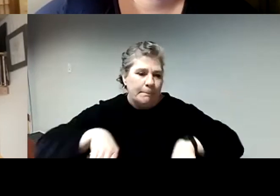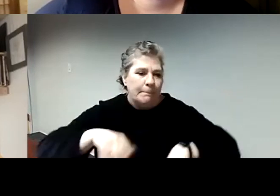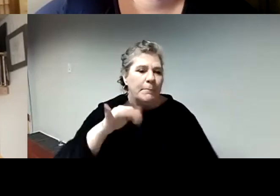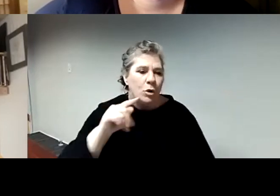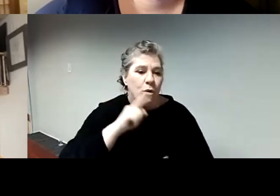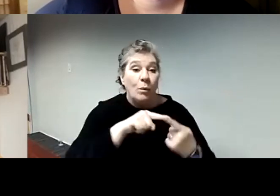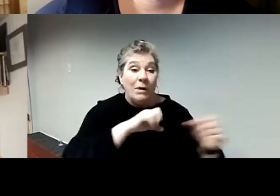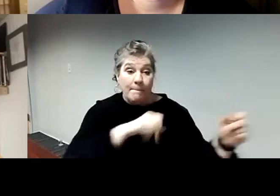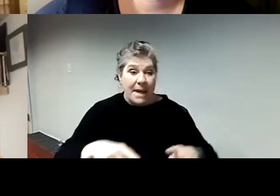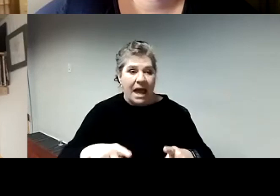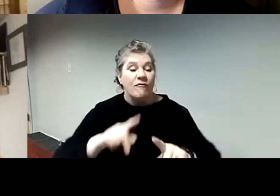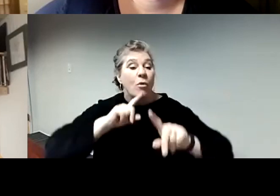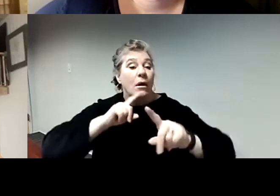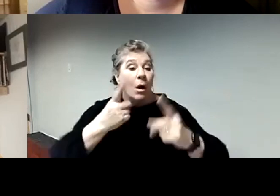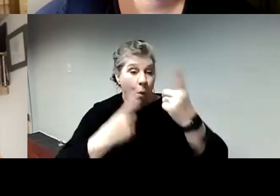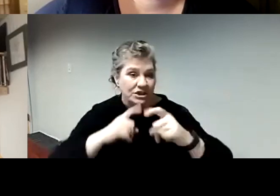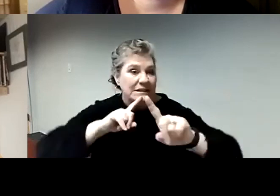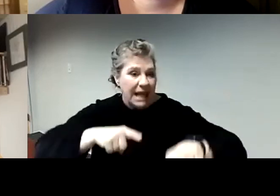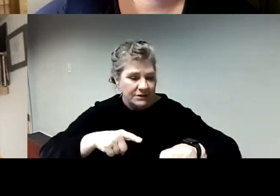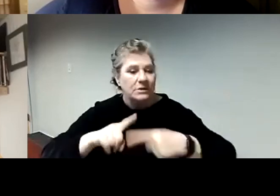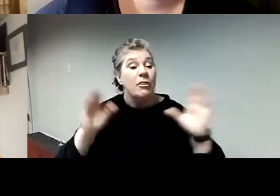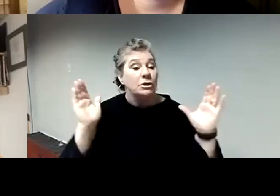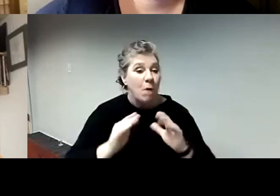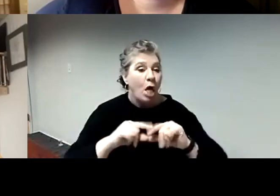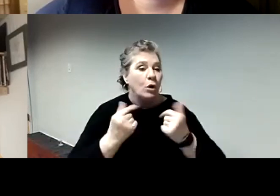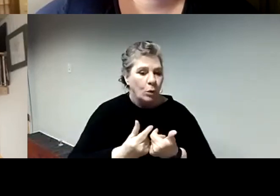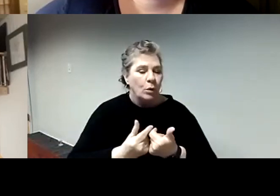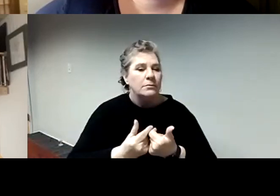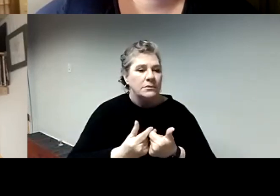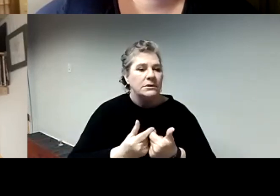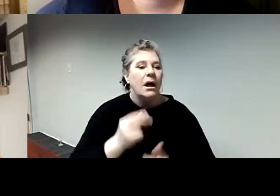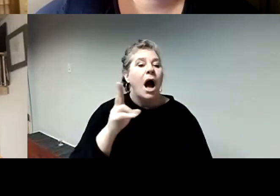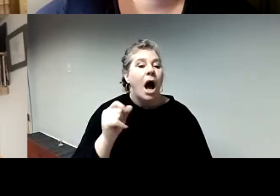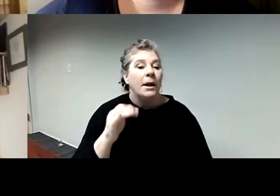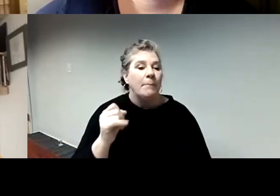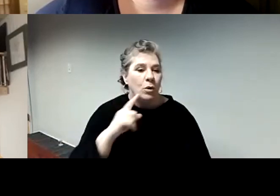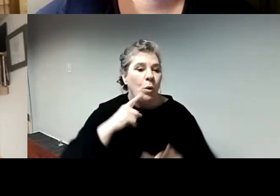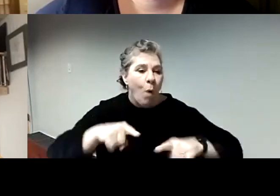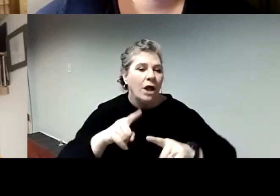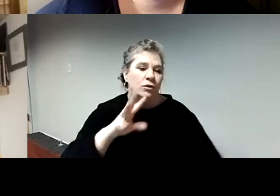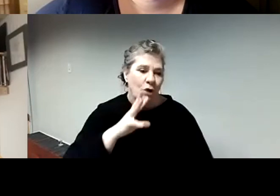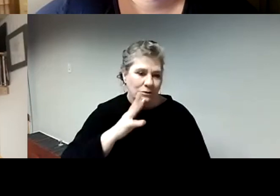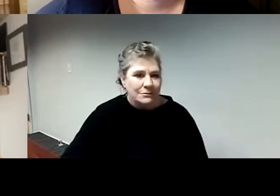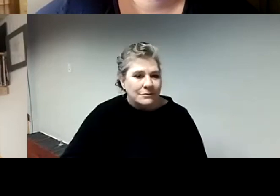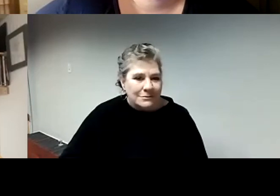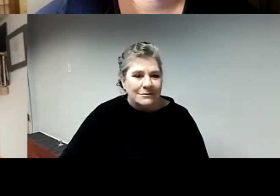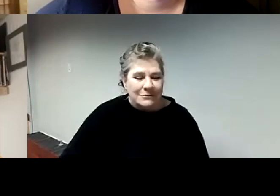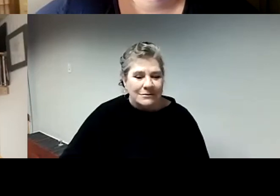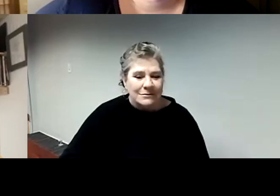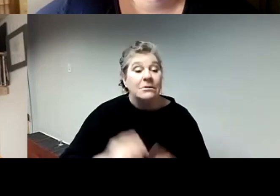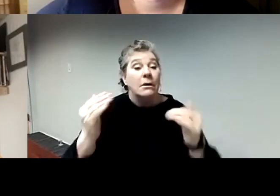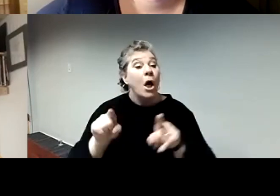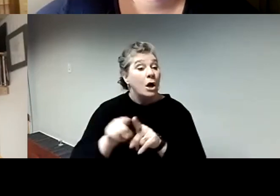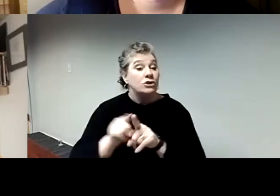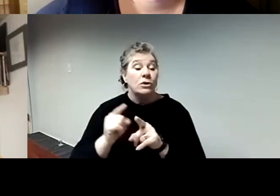back for the Q&A, but in the smaller breakout rooms, please unmute yourself as you're able to. And feel free